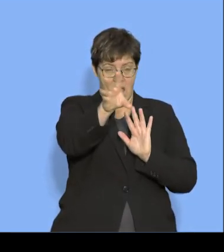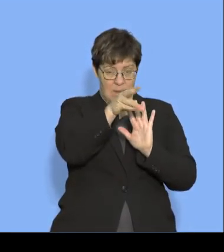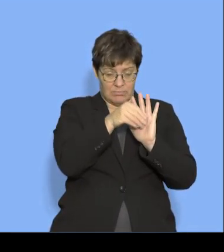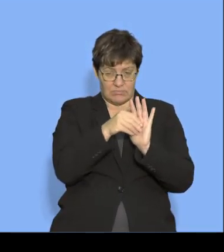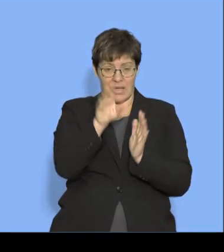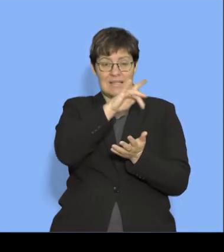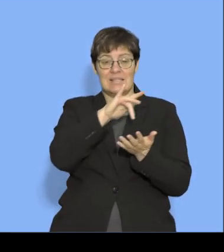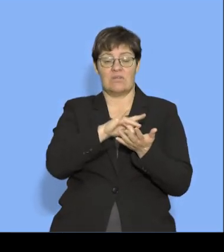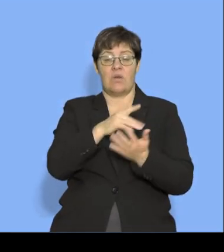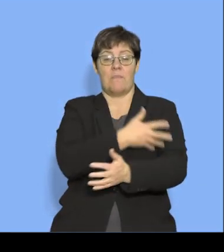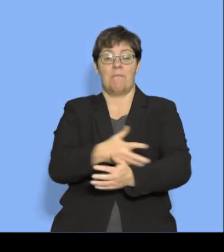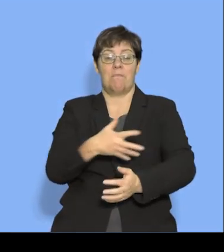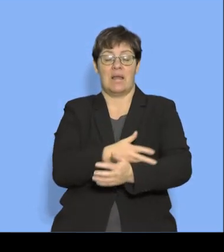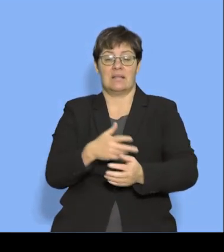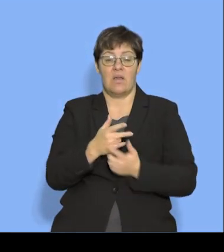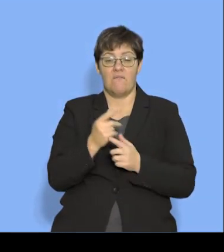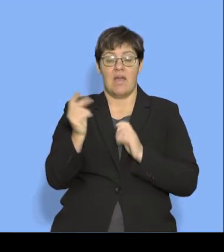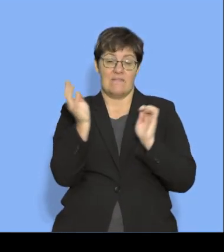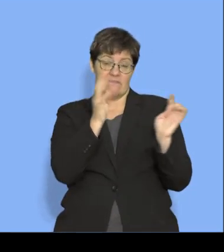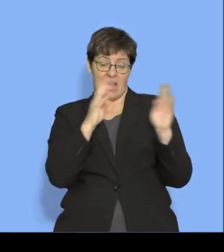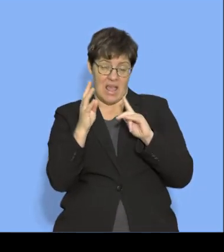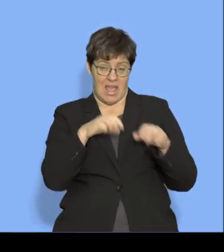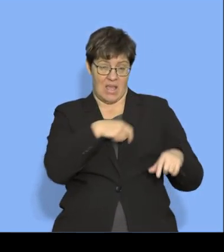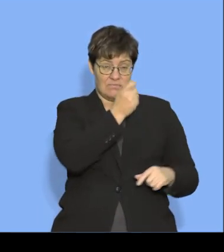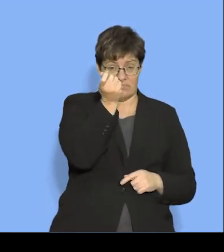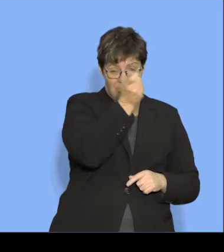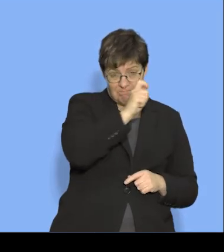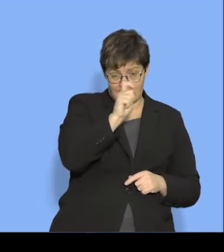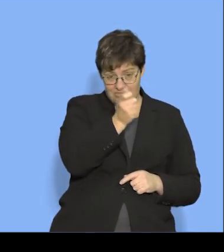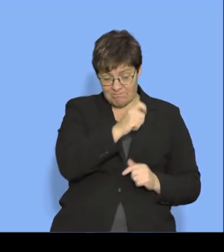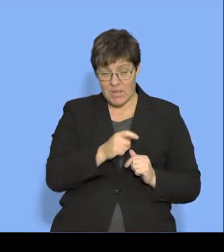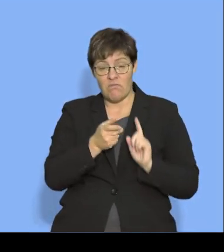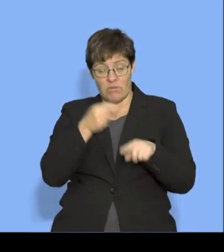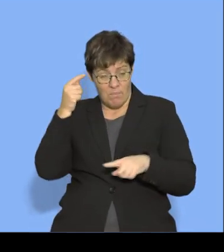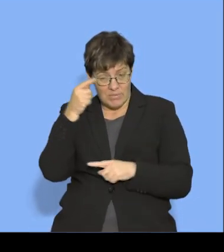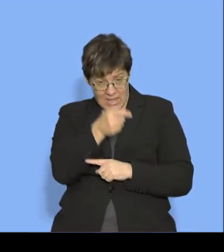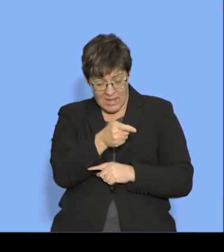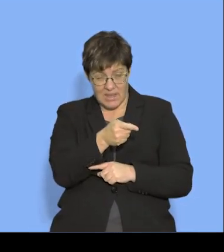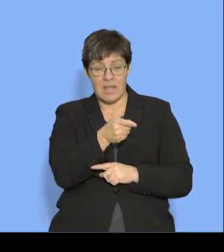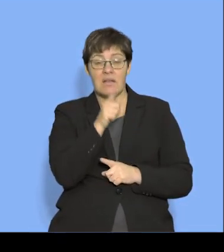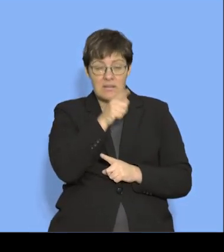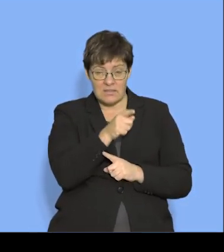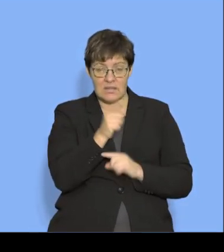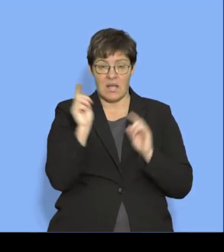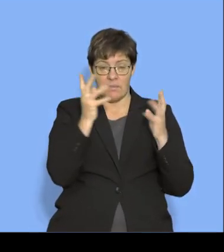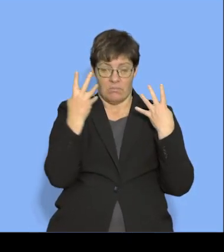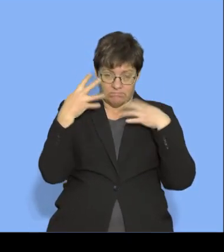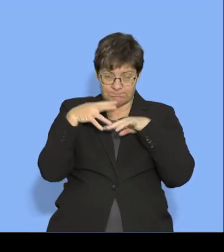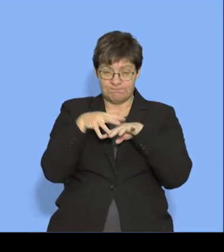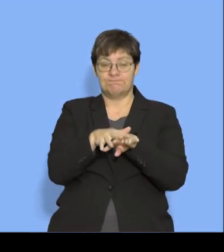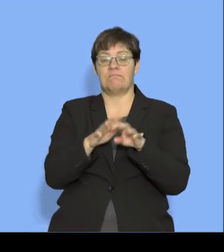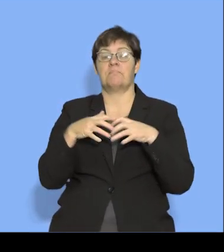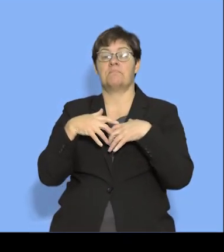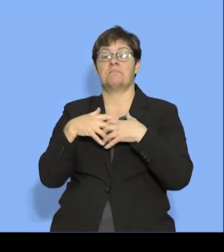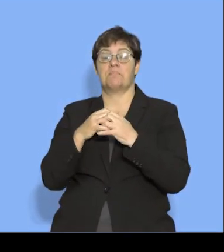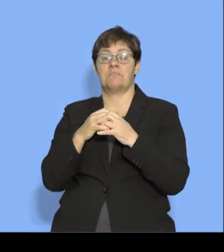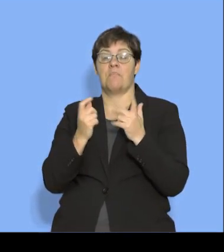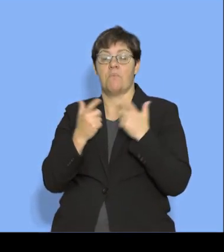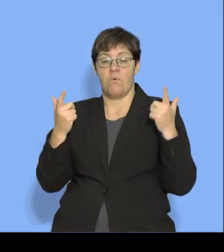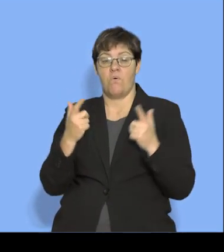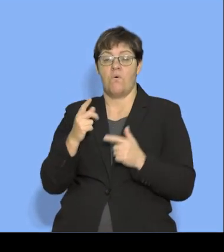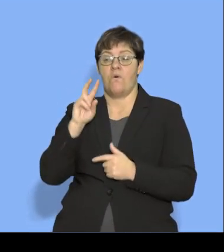absorbed in the central blood capillaries in the villi of the small intestine. From there, these capillaries join together to